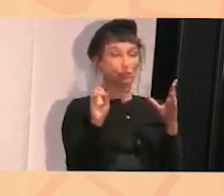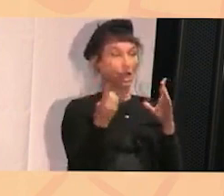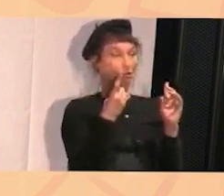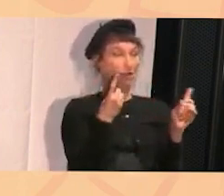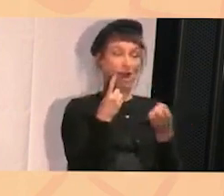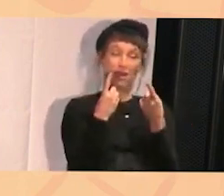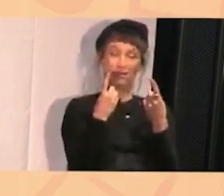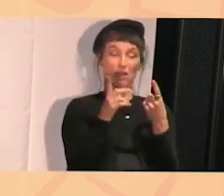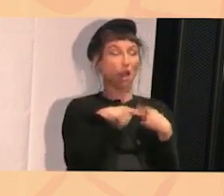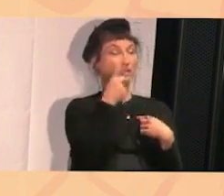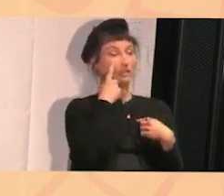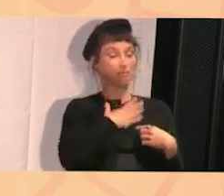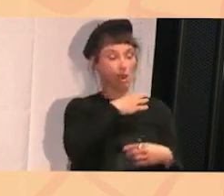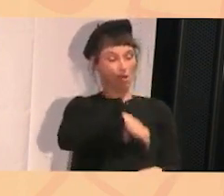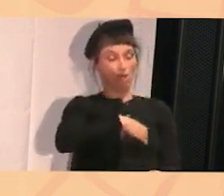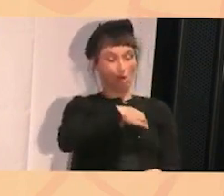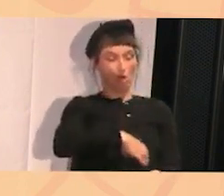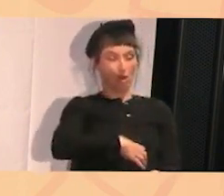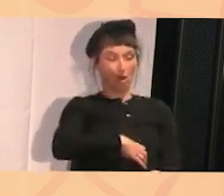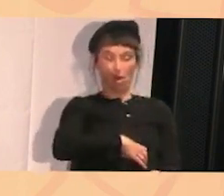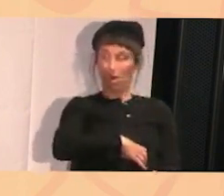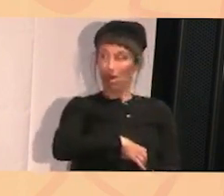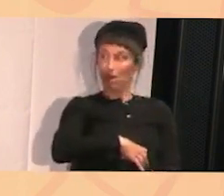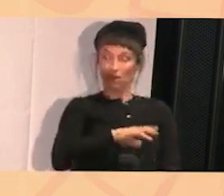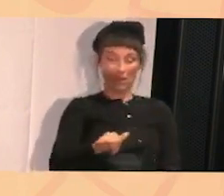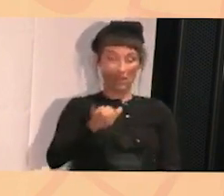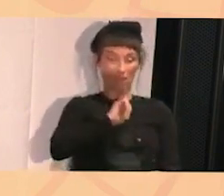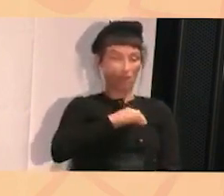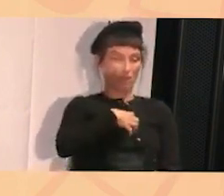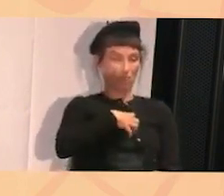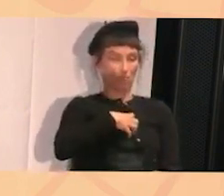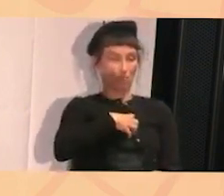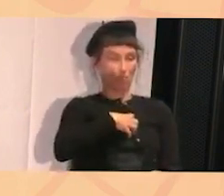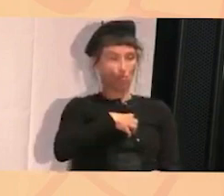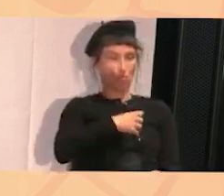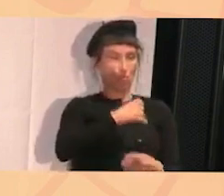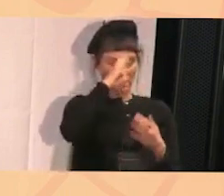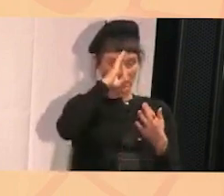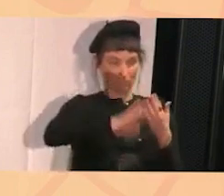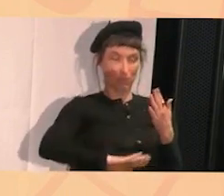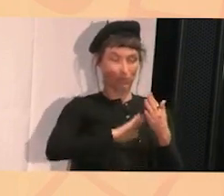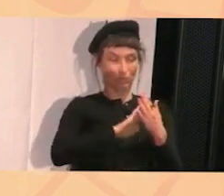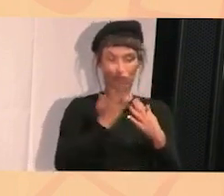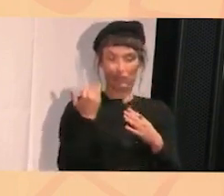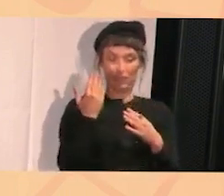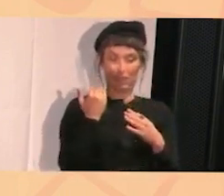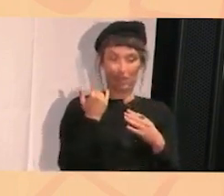I see my role again is, and I've been tasked more recently, so that's my first role with Kellic, as a